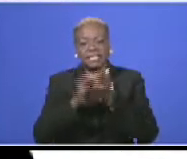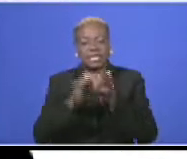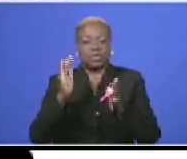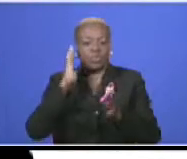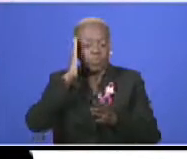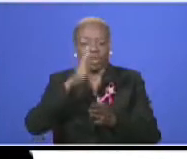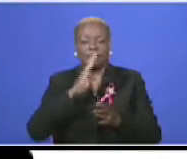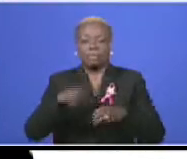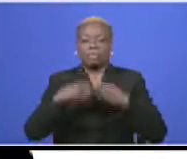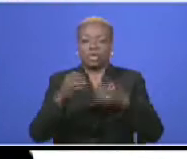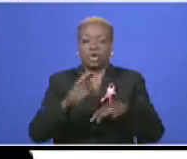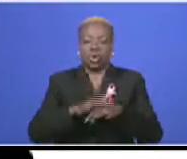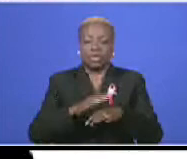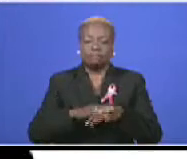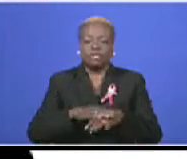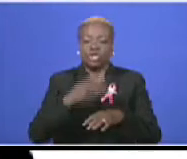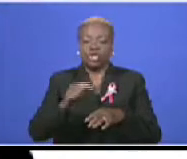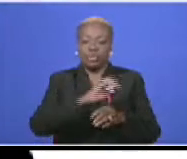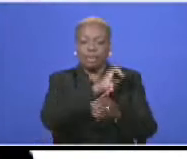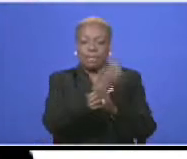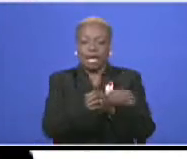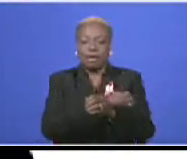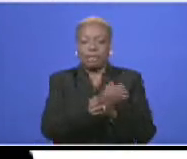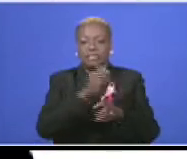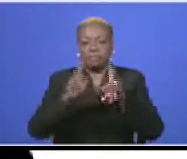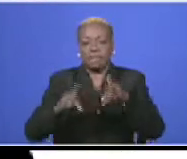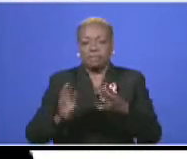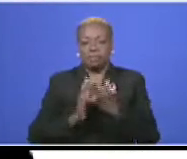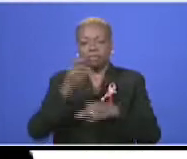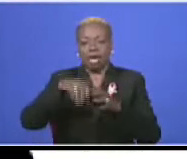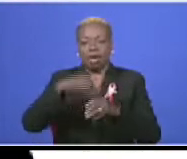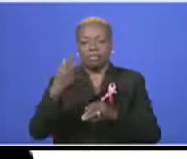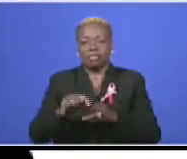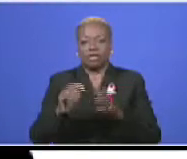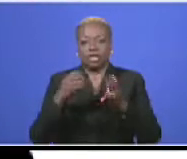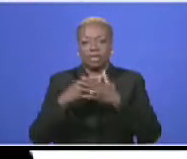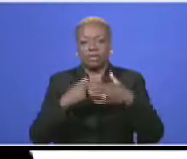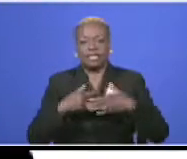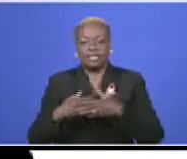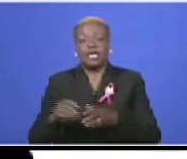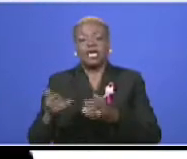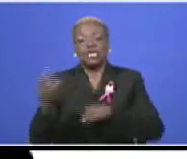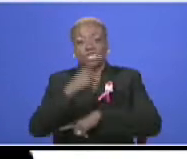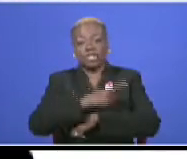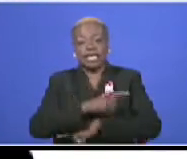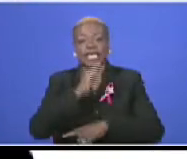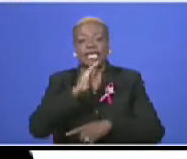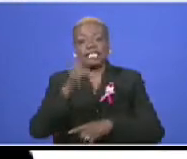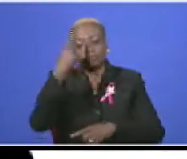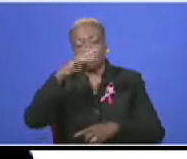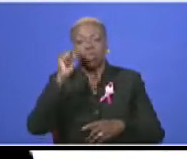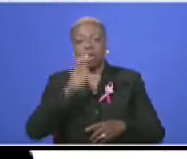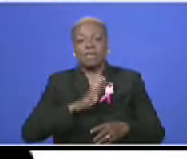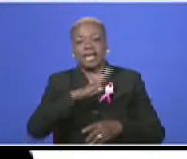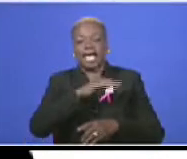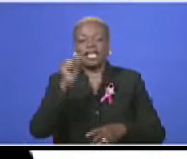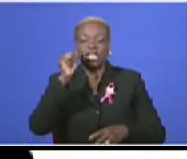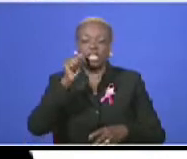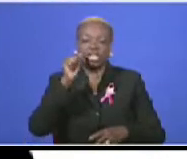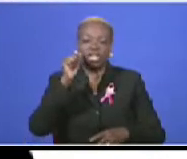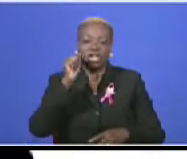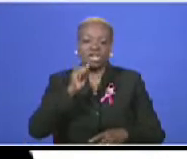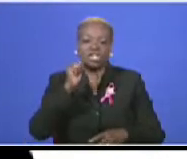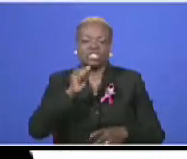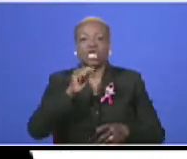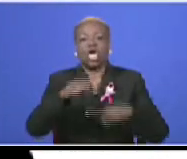empower residents throughout the community. Today is specific for women and girls. Going forward, we'll